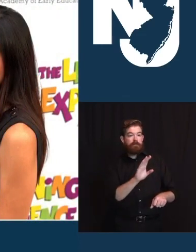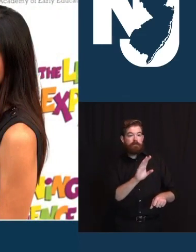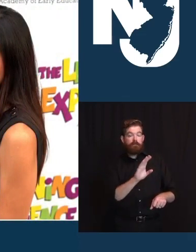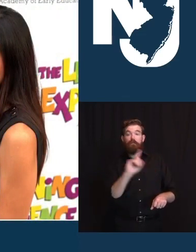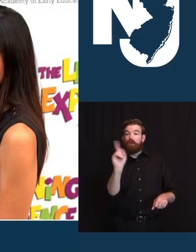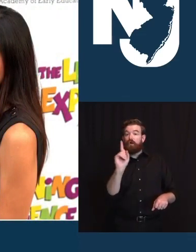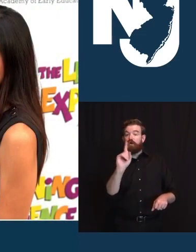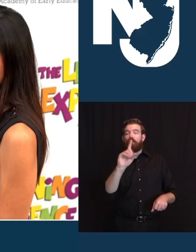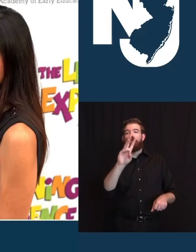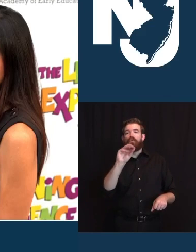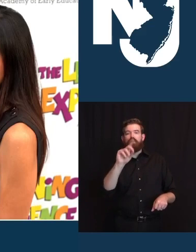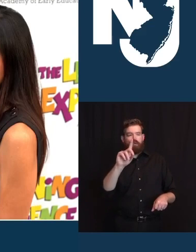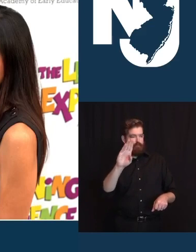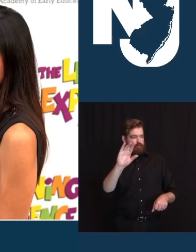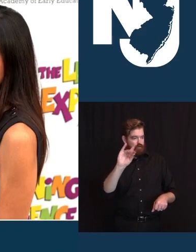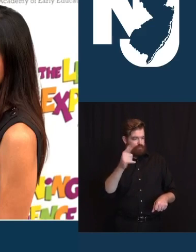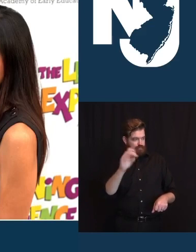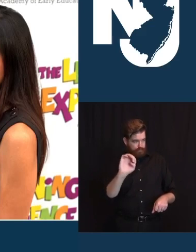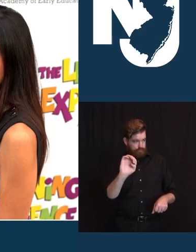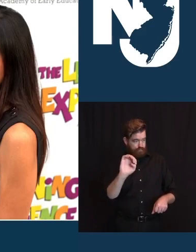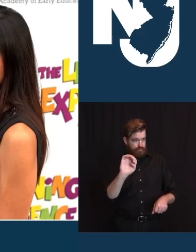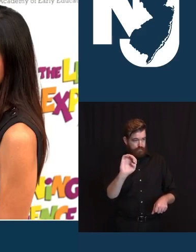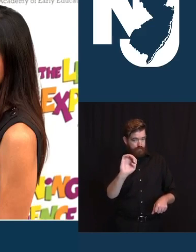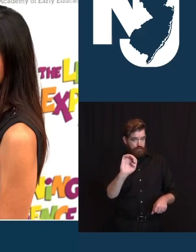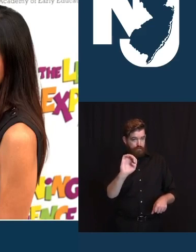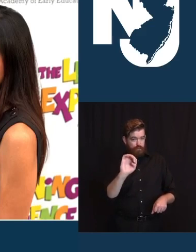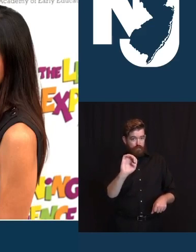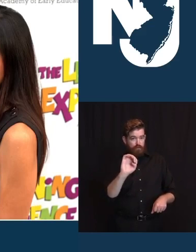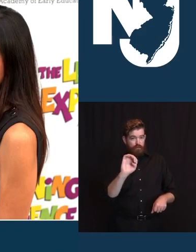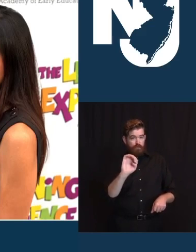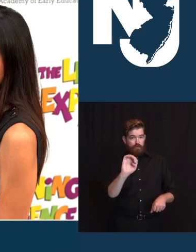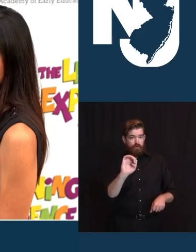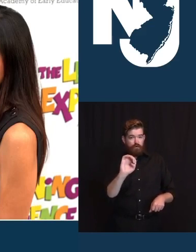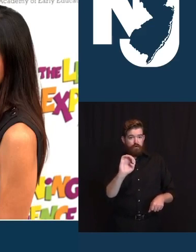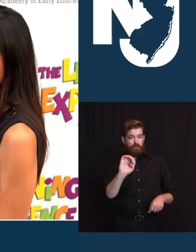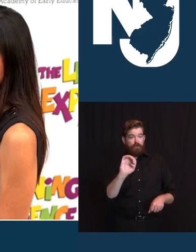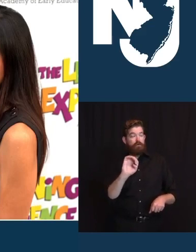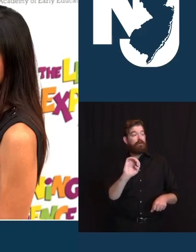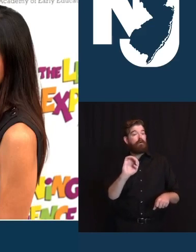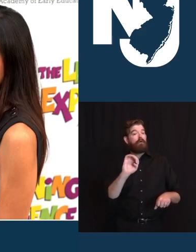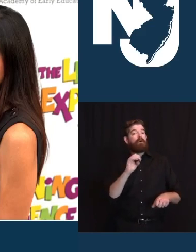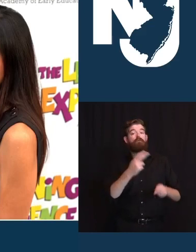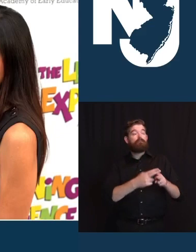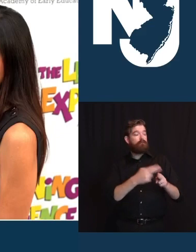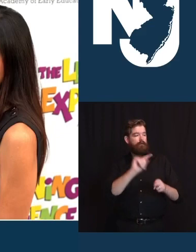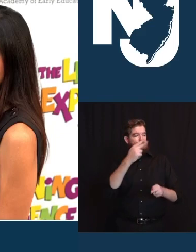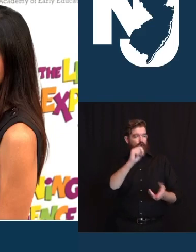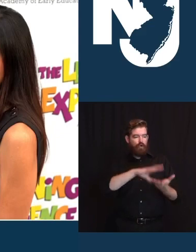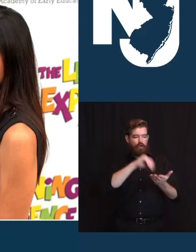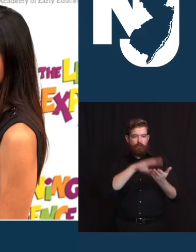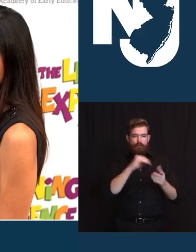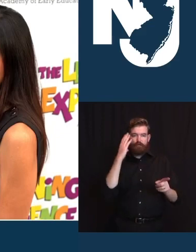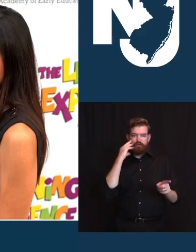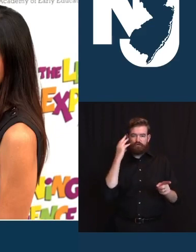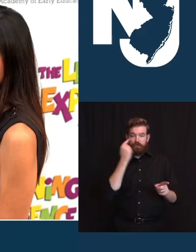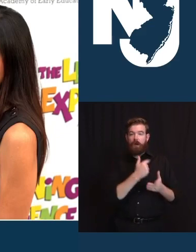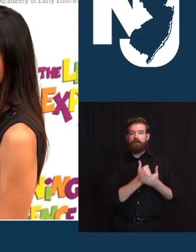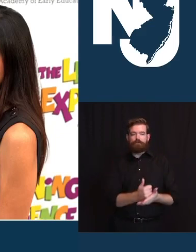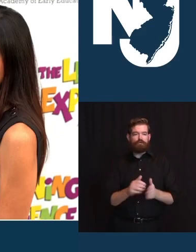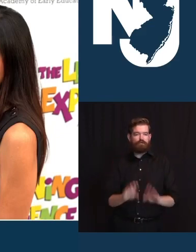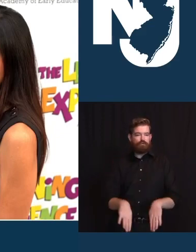and operates The Learning Experience, an early education academy that helps prepare children spanning from 6 weeks to